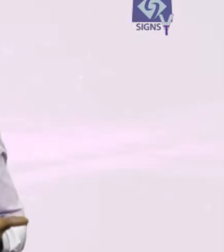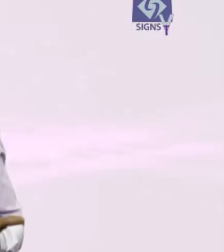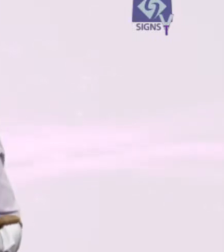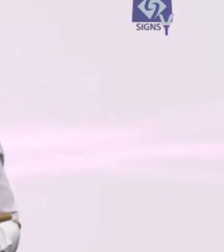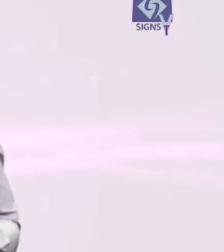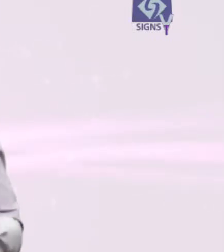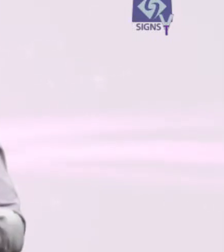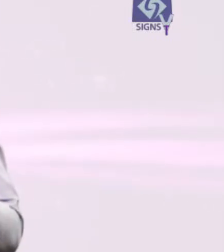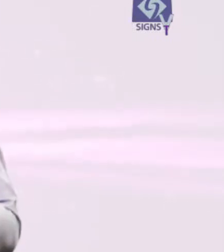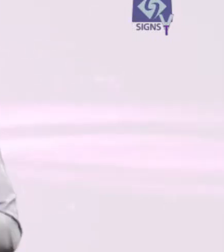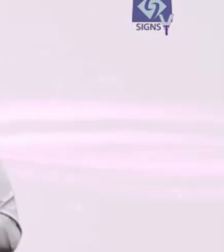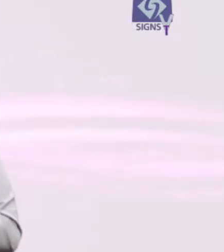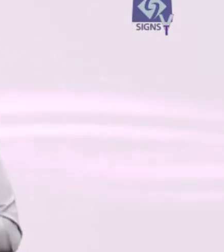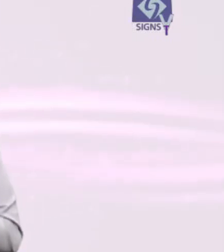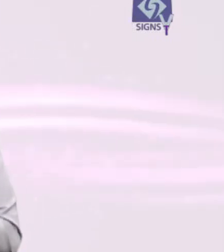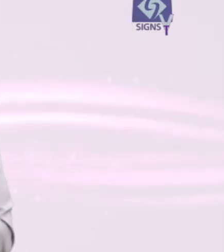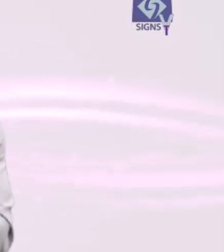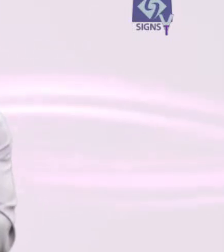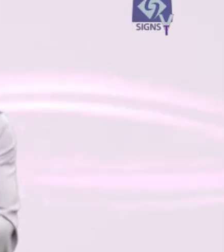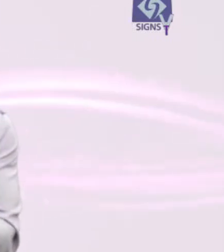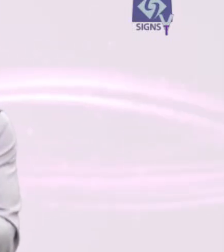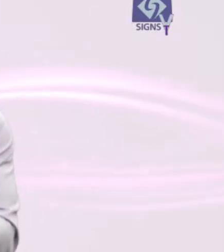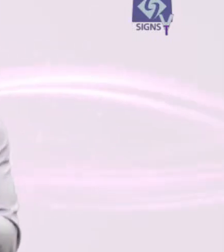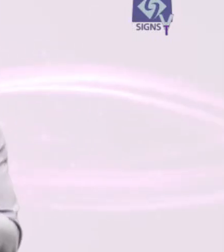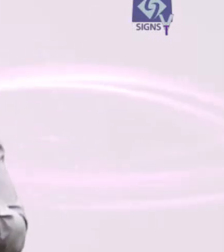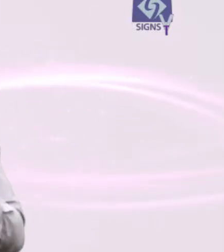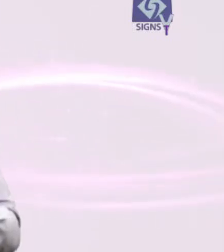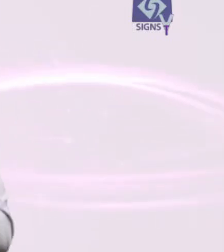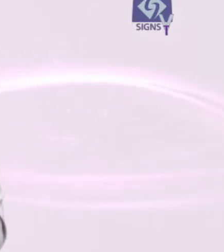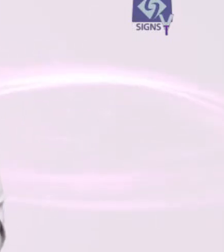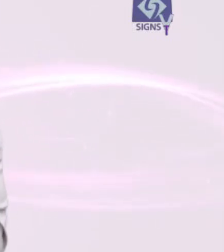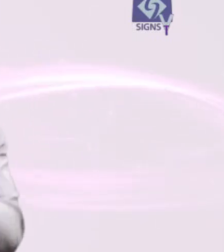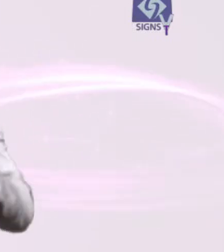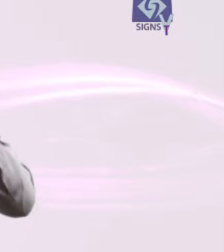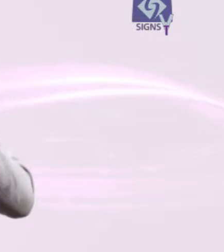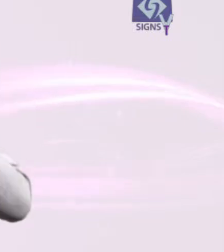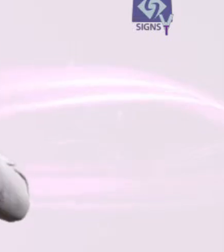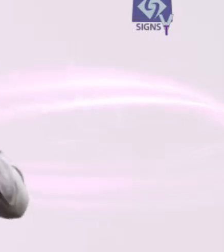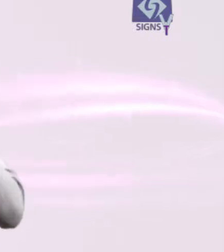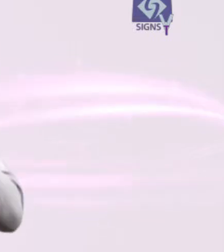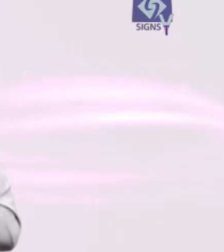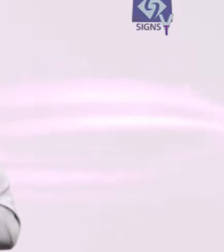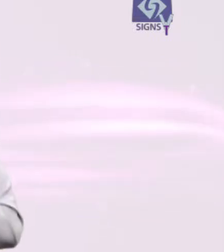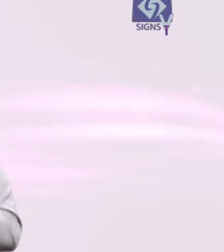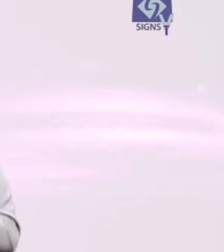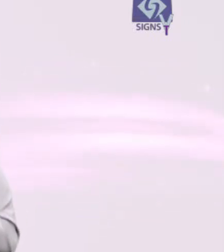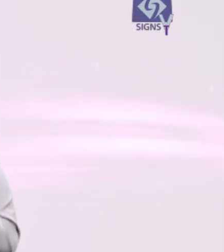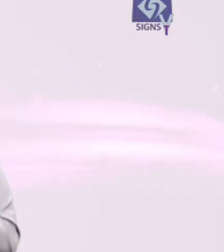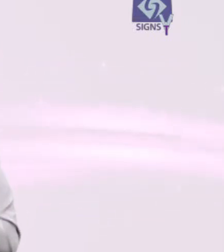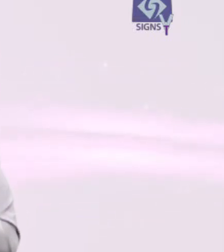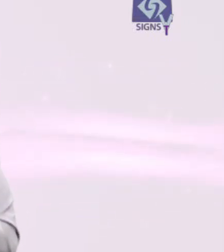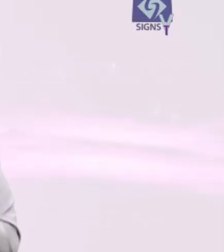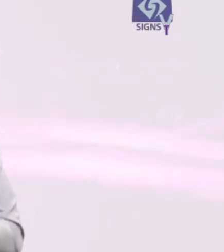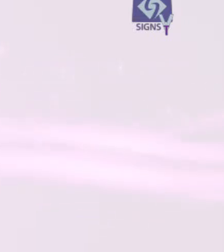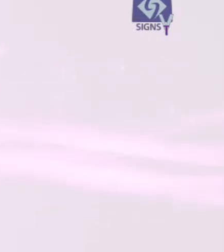the home of inclusion, and let's make communication beautiful.